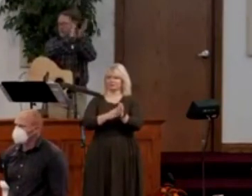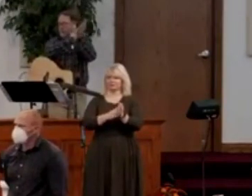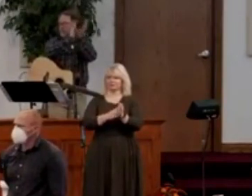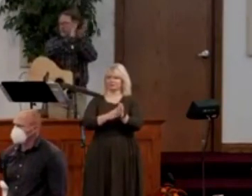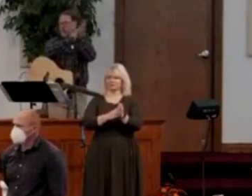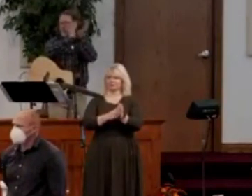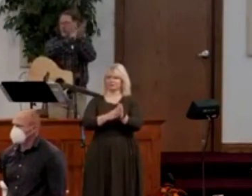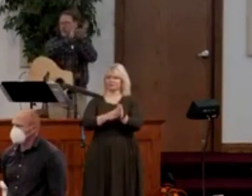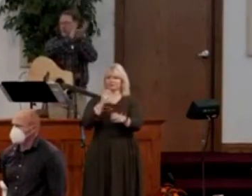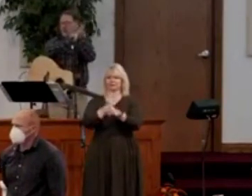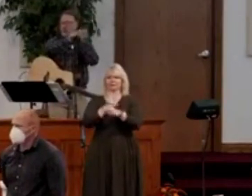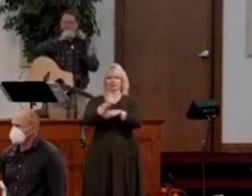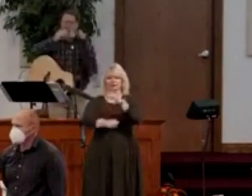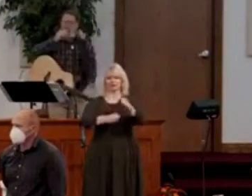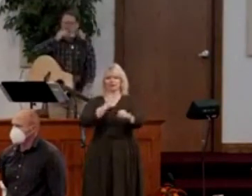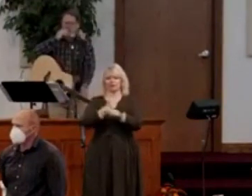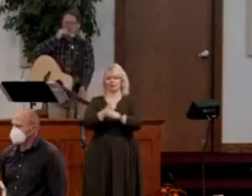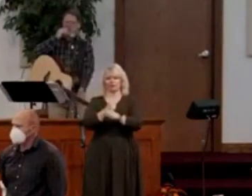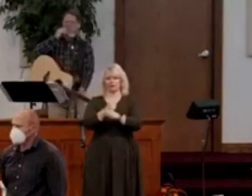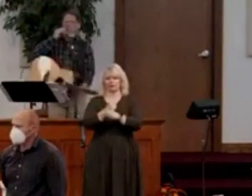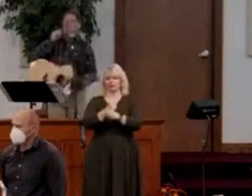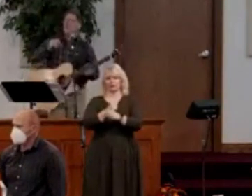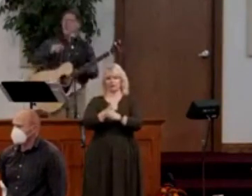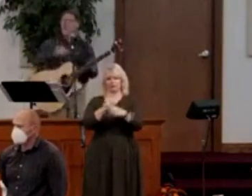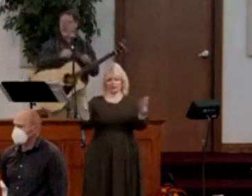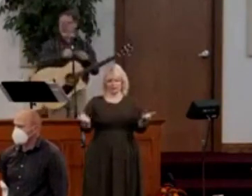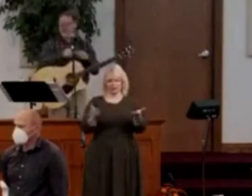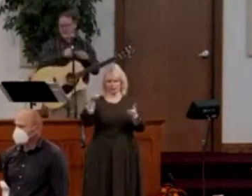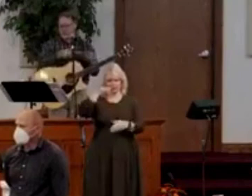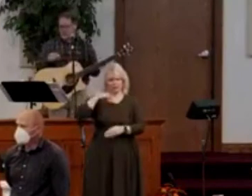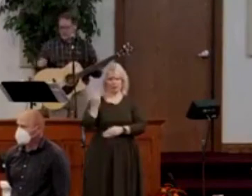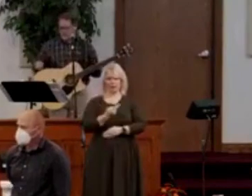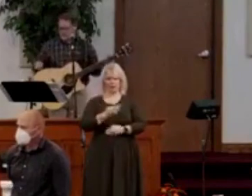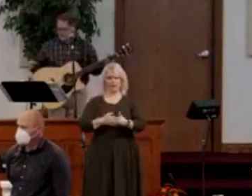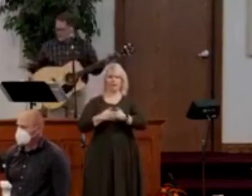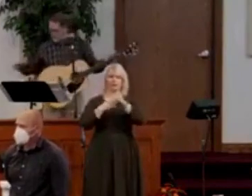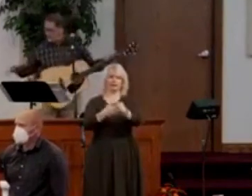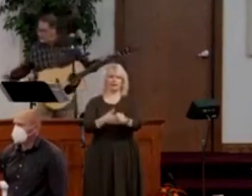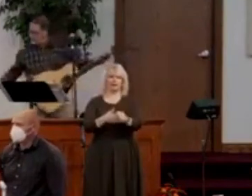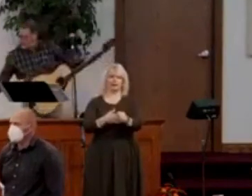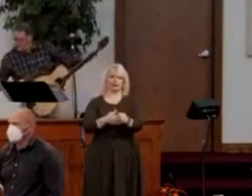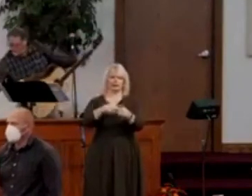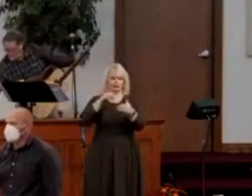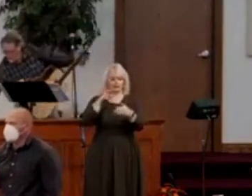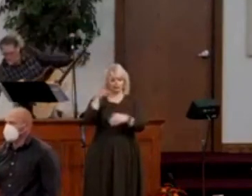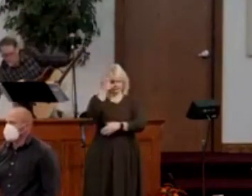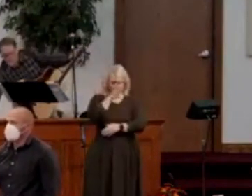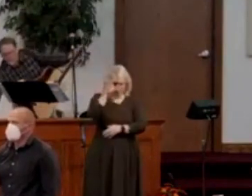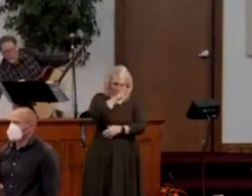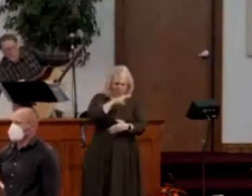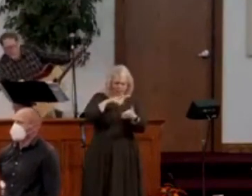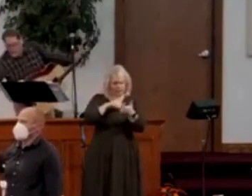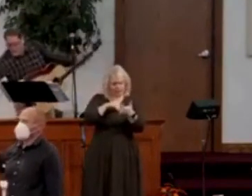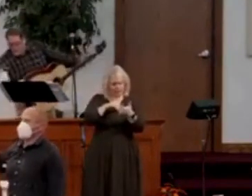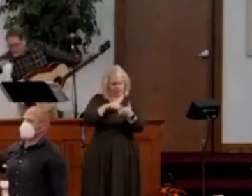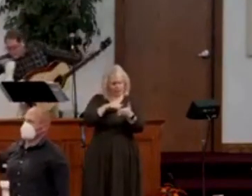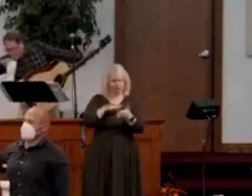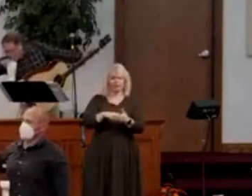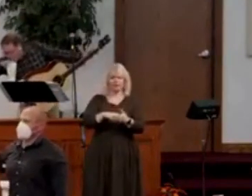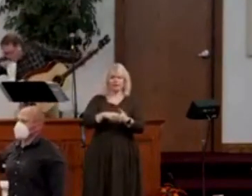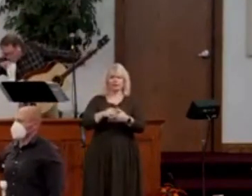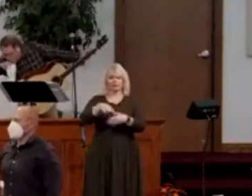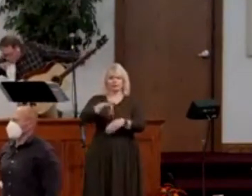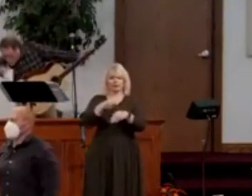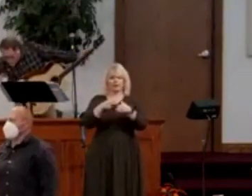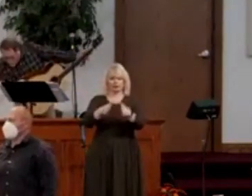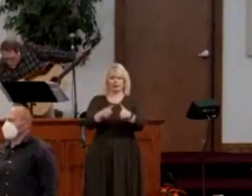Been a tough year, and they've been there for us in guiding and directing and researching and finding ways to get things done in